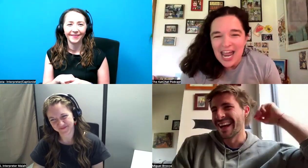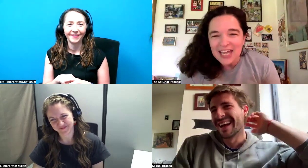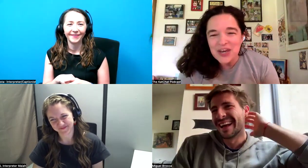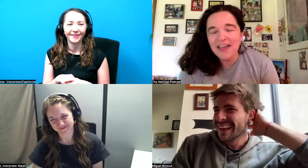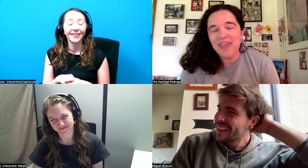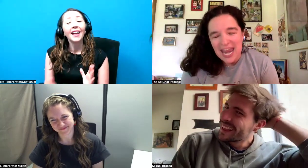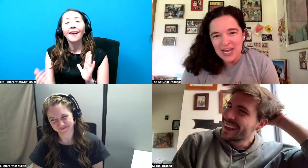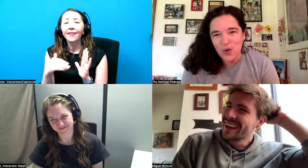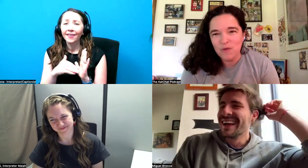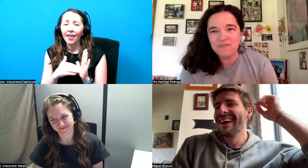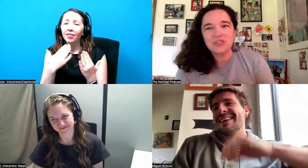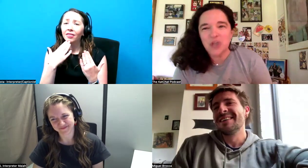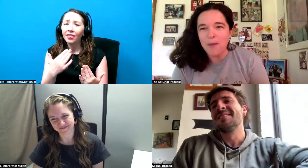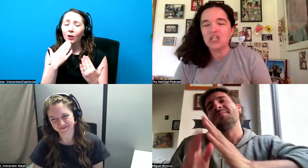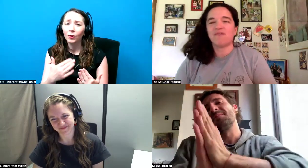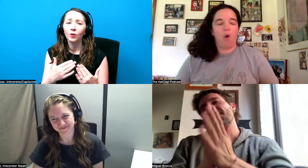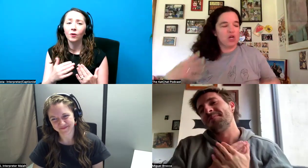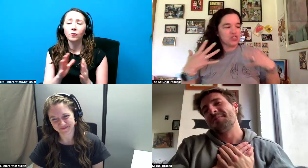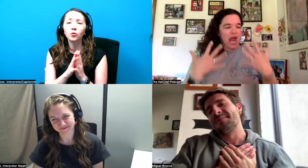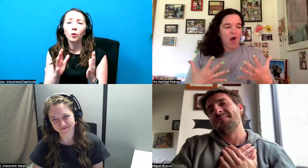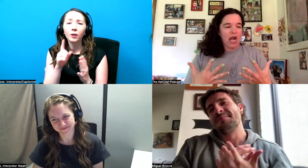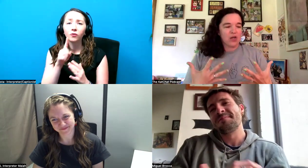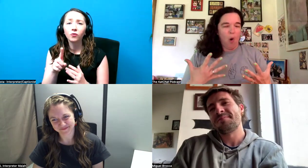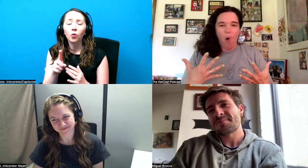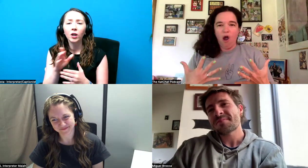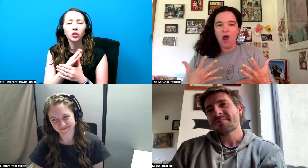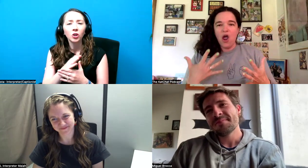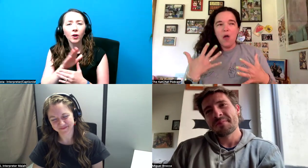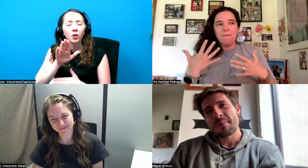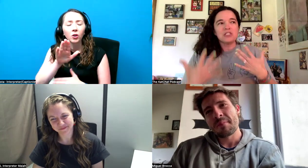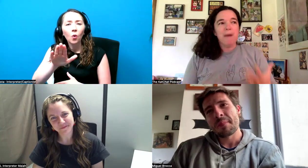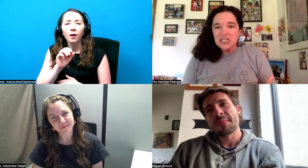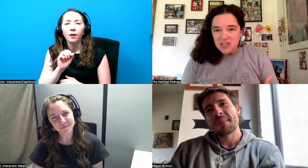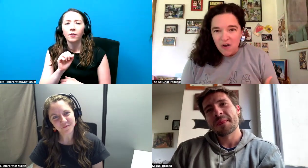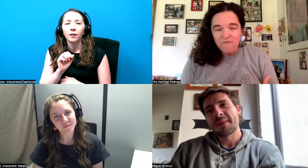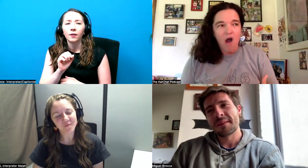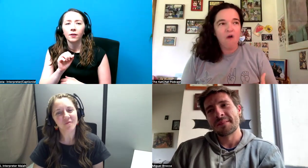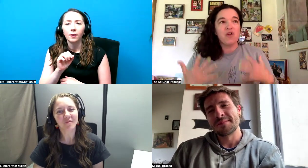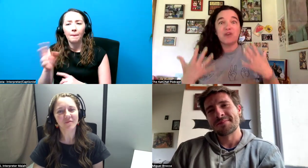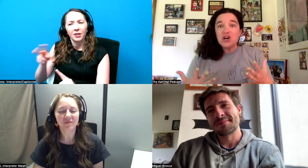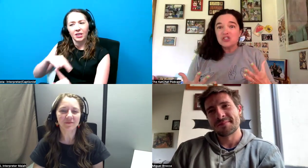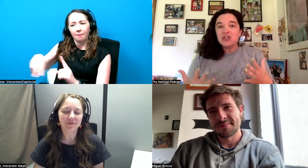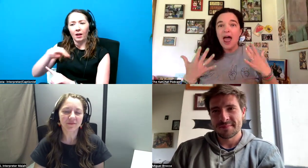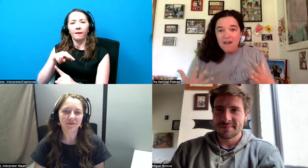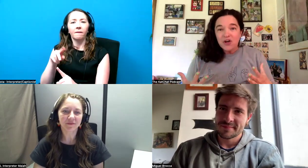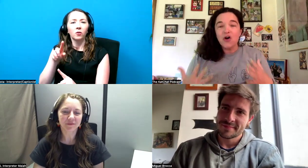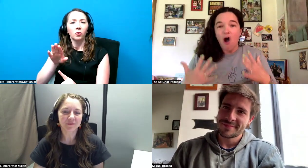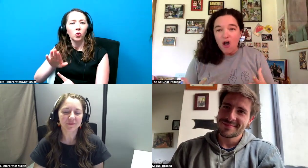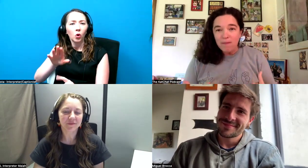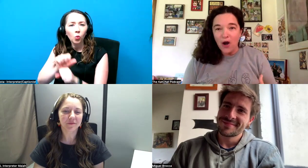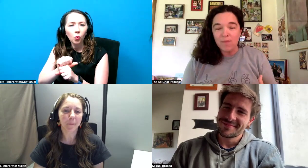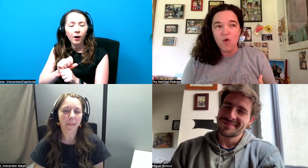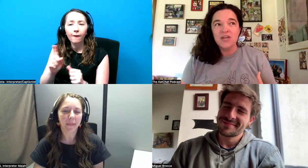Well, again, thank you so much for sharing your perspective of your first